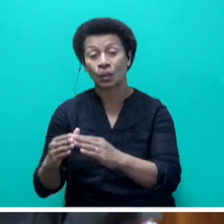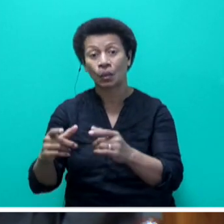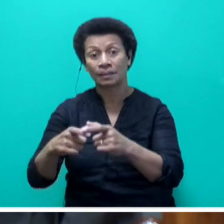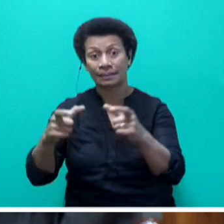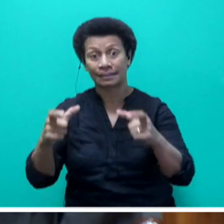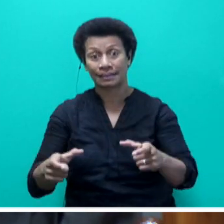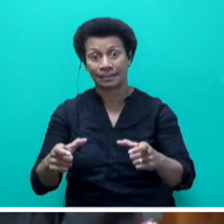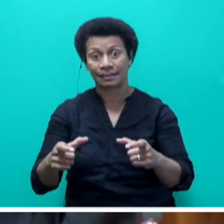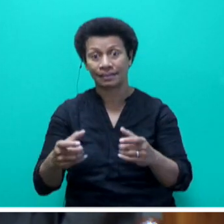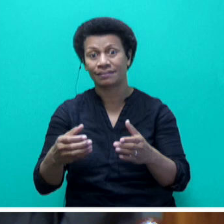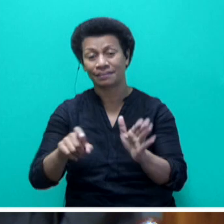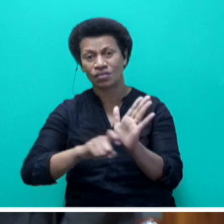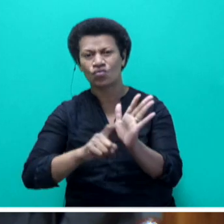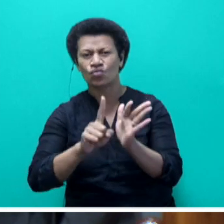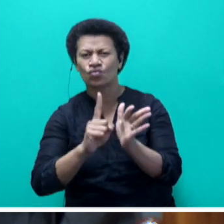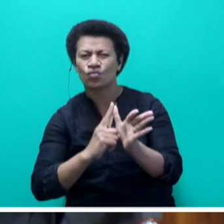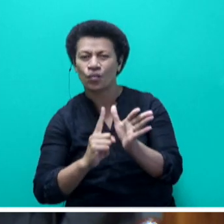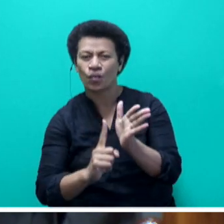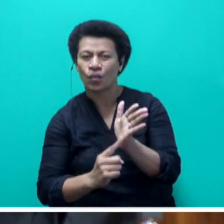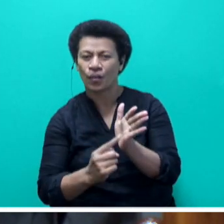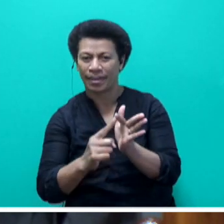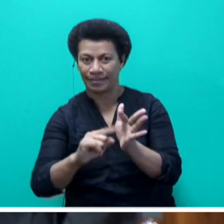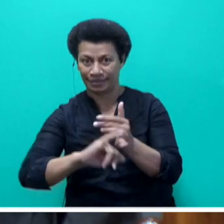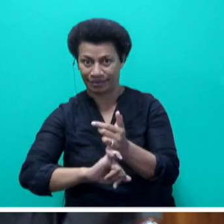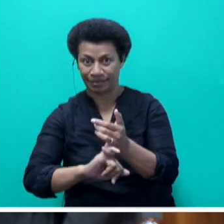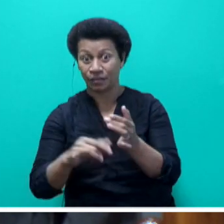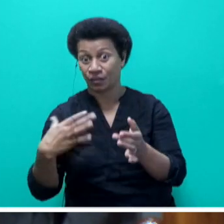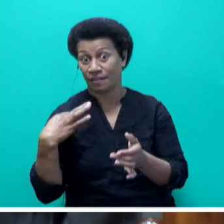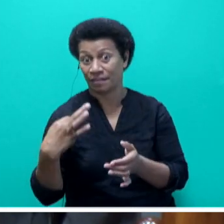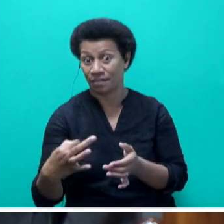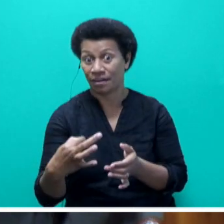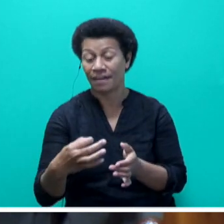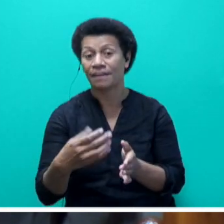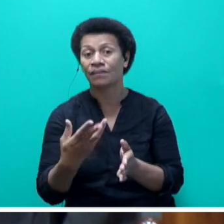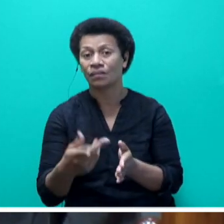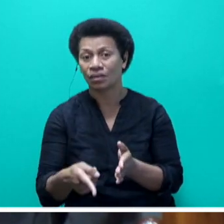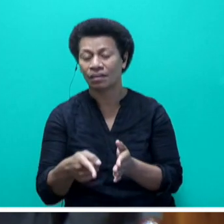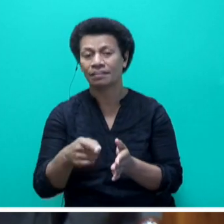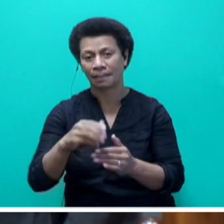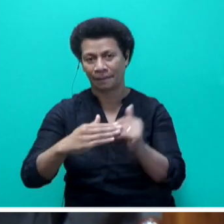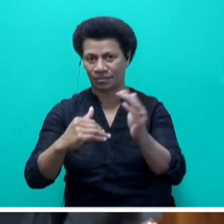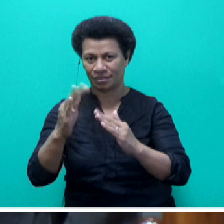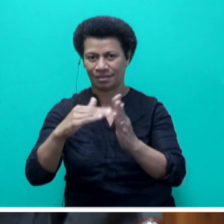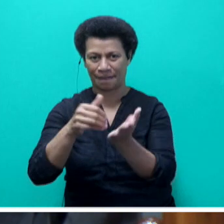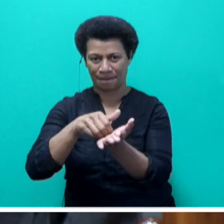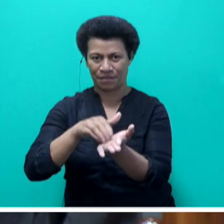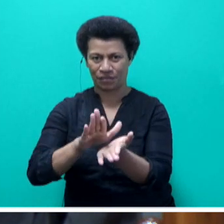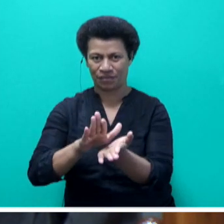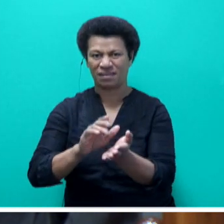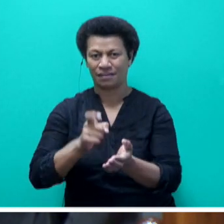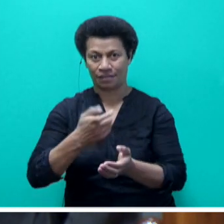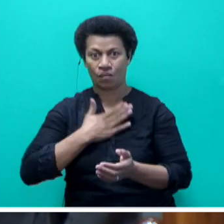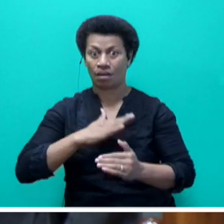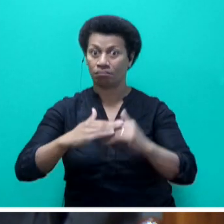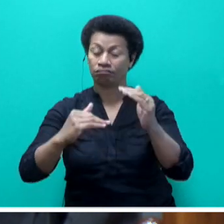rates from residential to commercial will only be applied once the commercial activity is formalized through a building approval. The municipal councils also